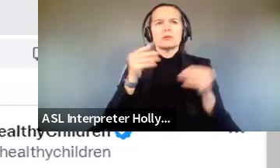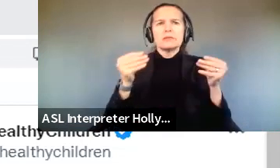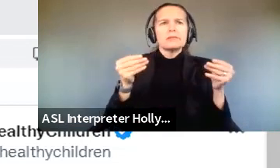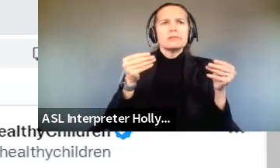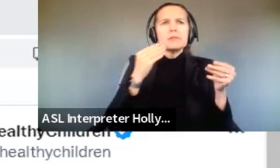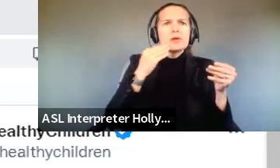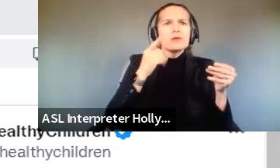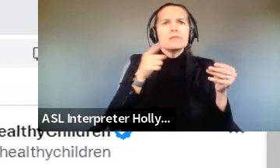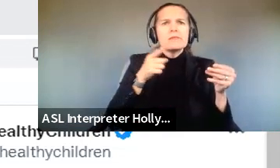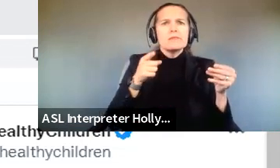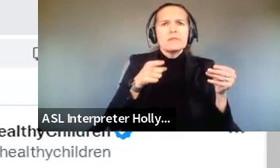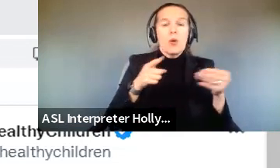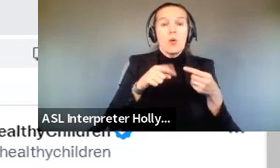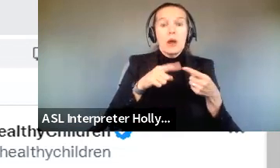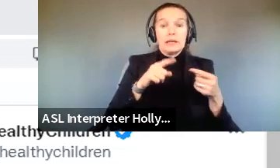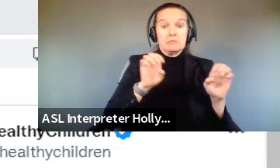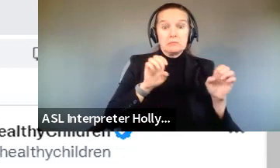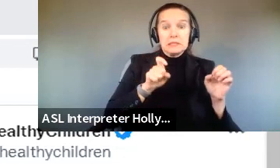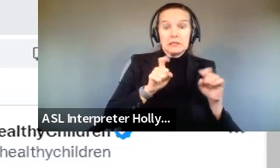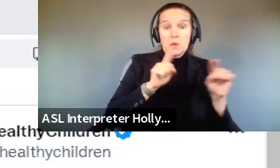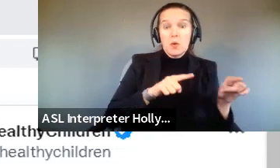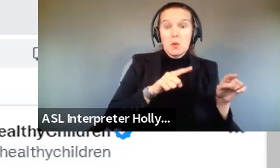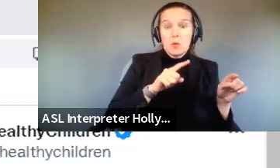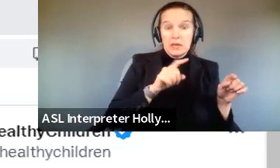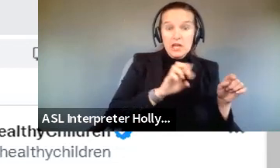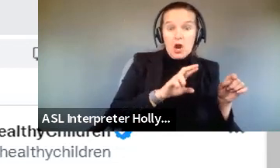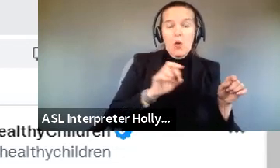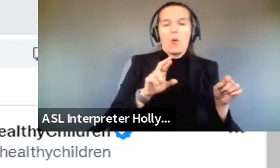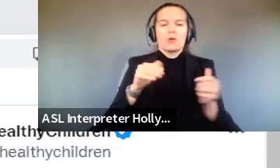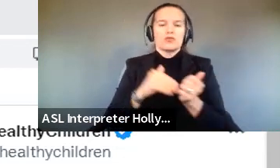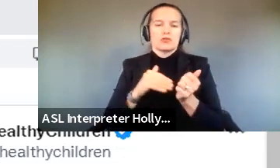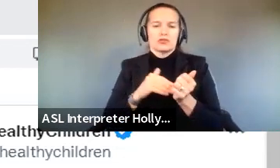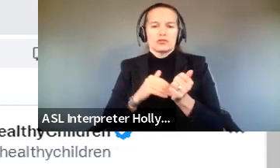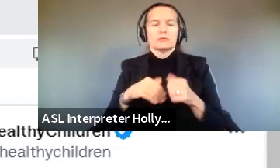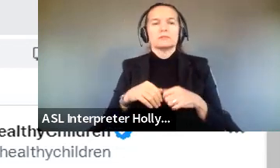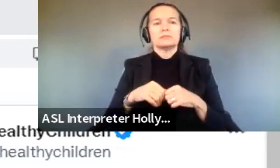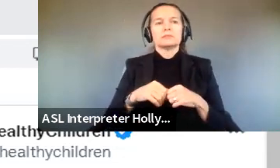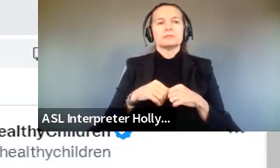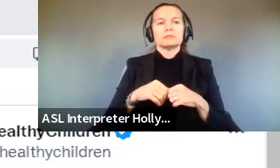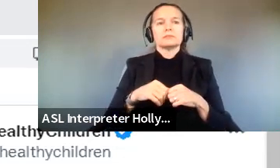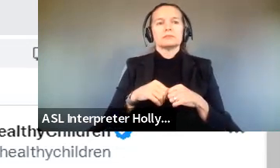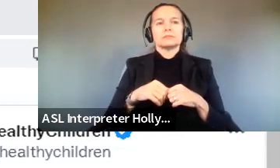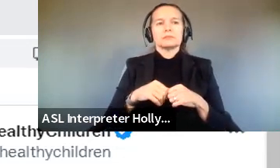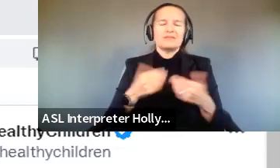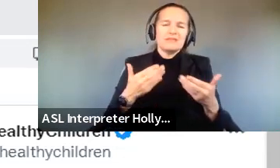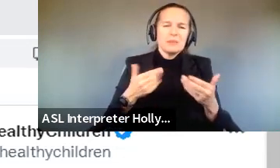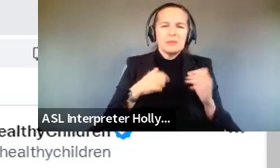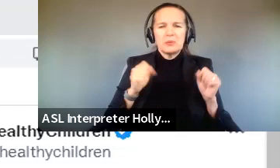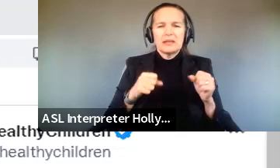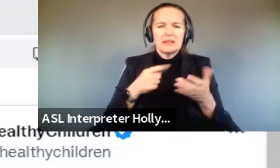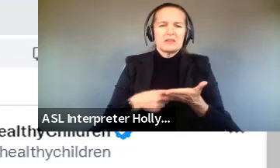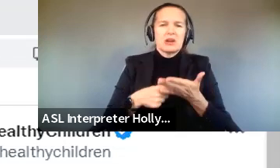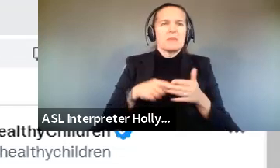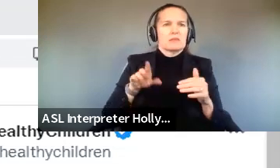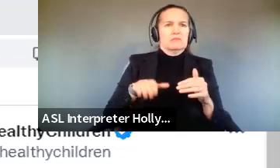should go to the doctor and when you should go to the ER. In terms of, and maybe we'll get into the, like, warning signs and all of